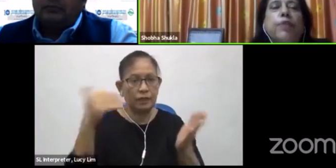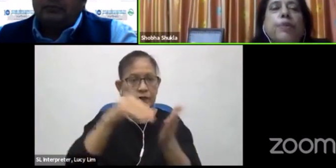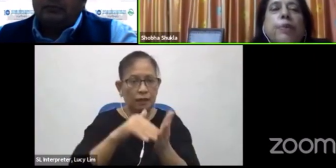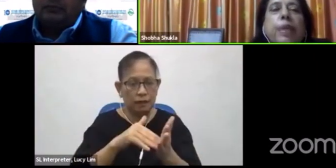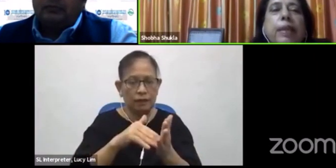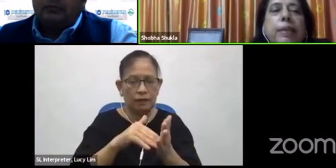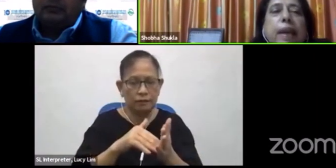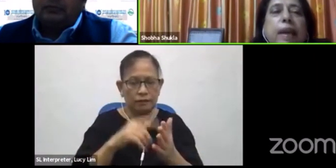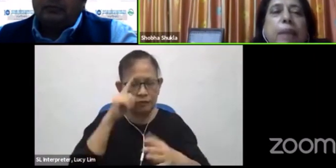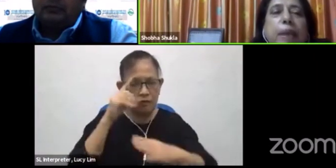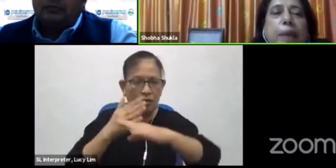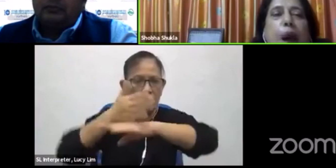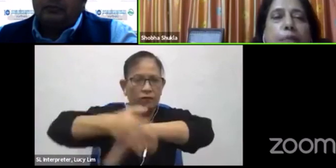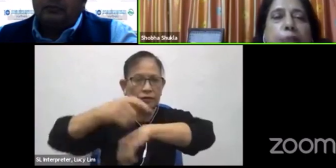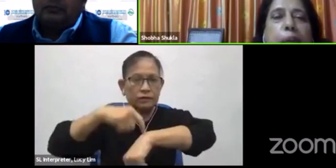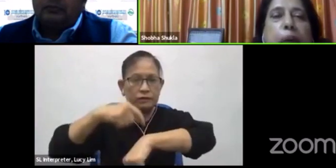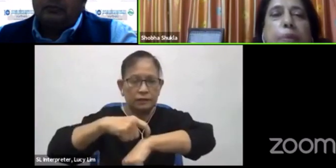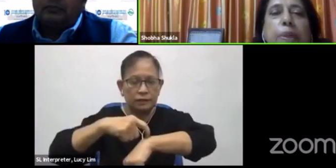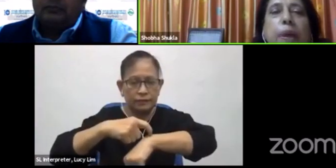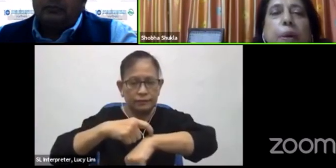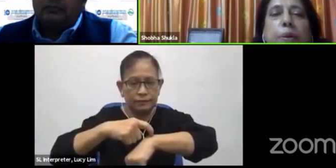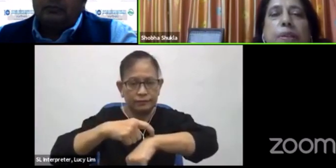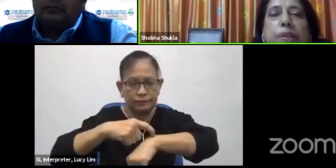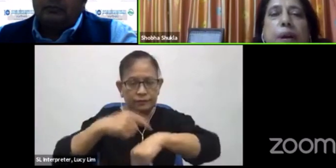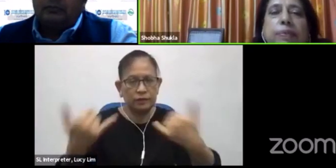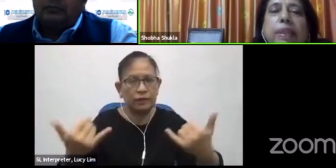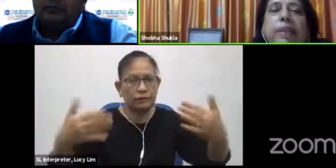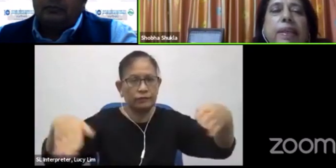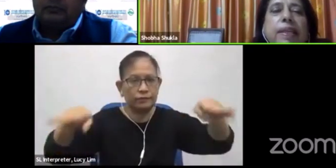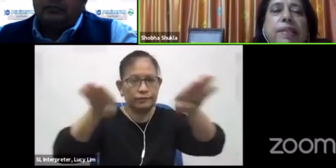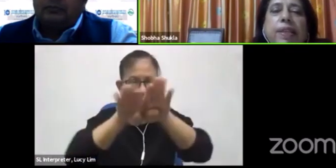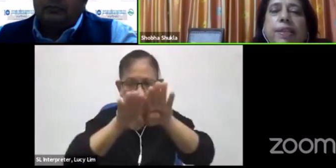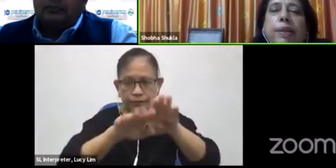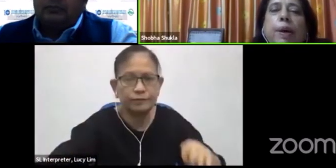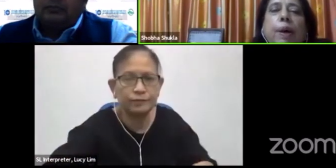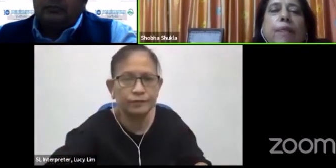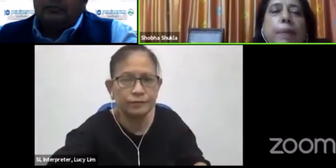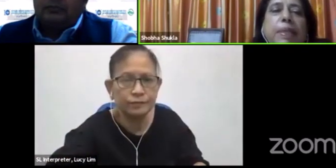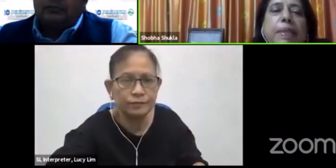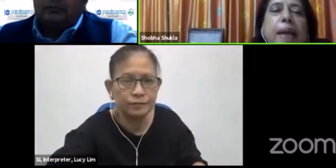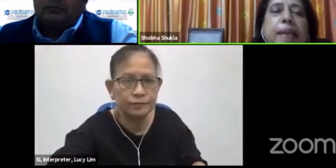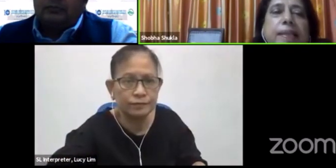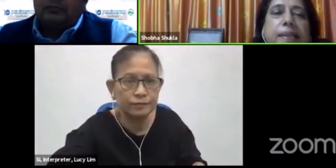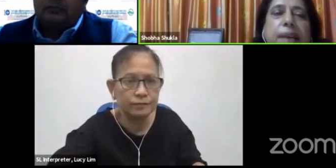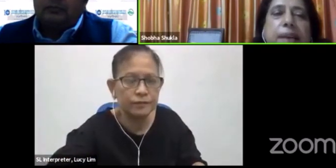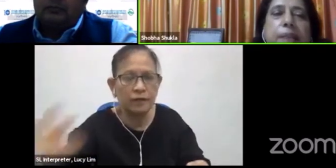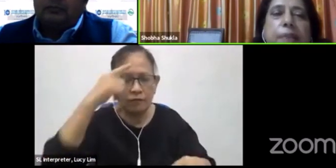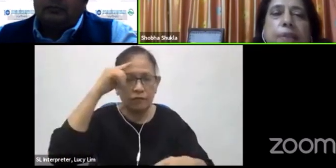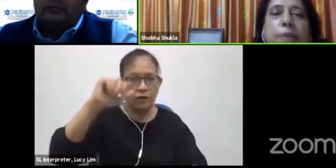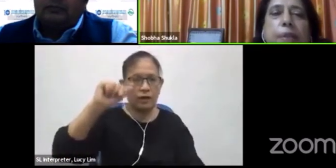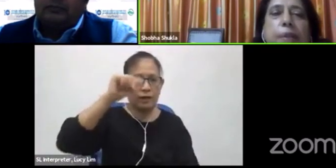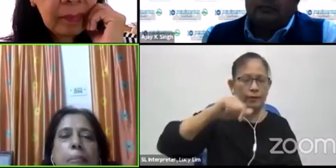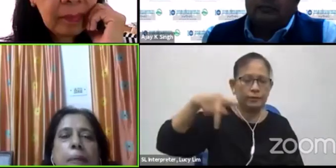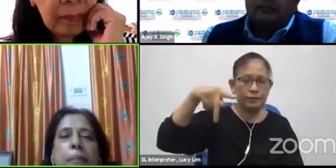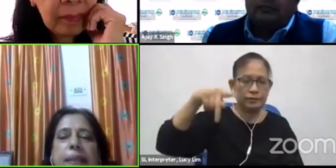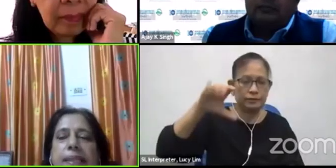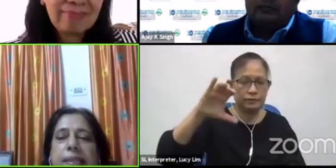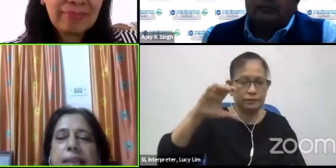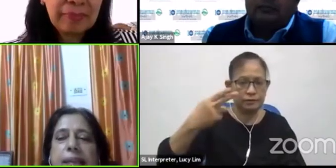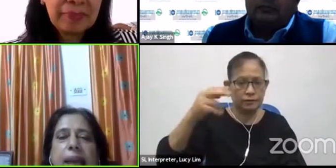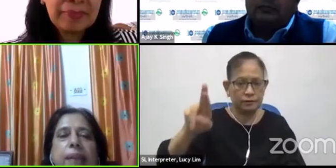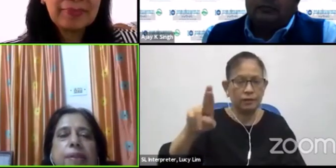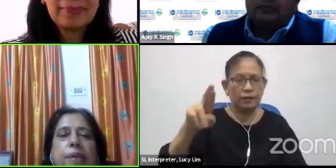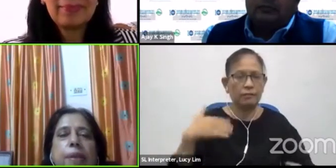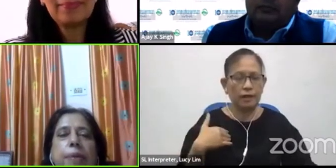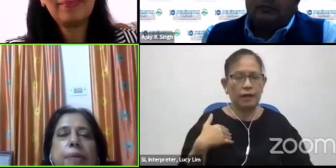for overshooting the time. And now we come to the close of the 13th session of APCR SHR 10 virtual. My